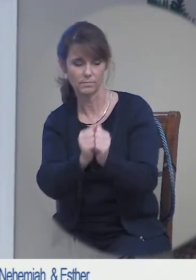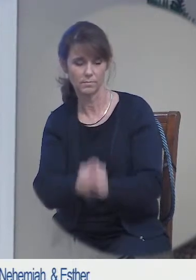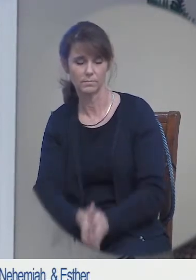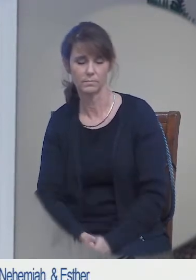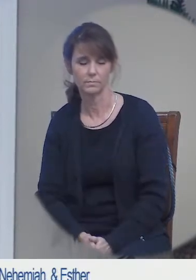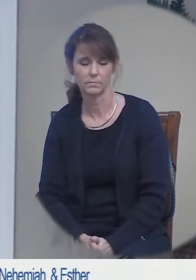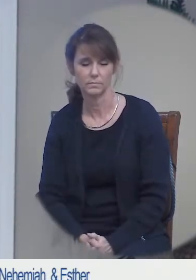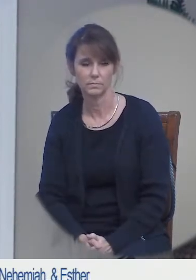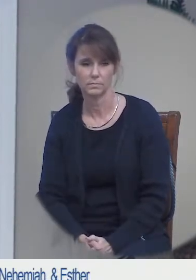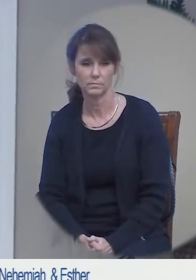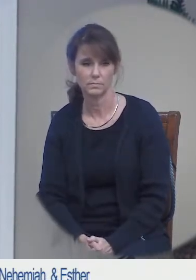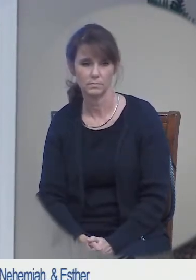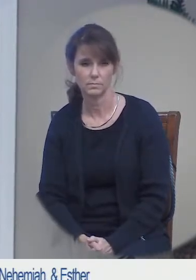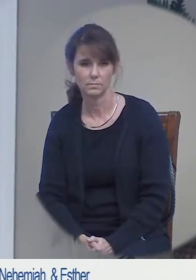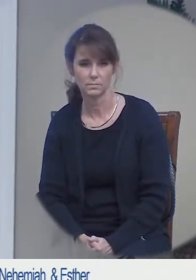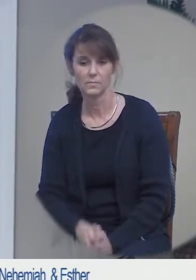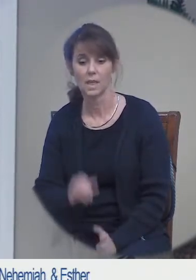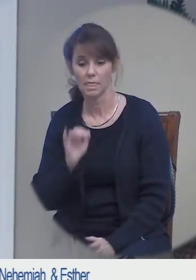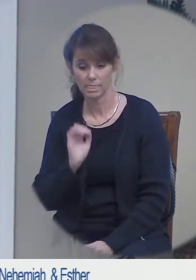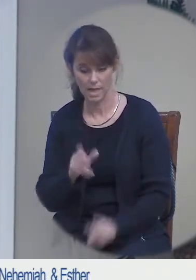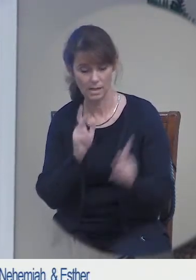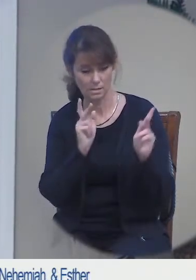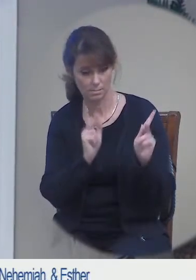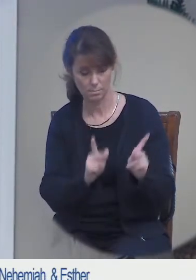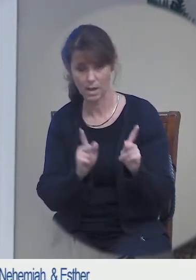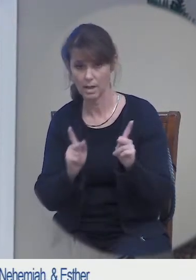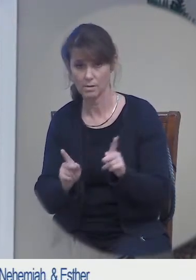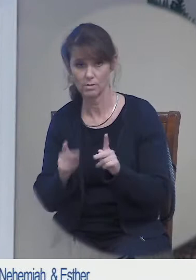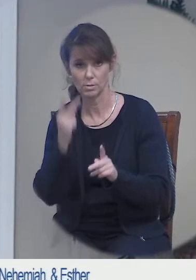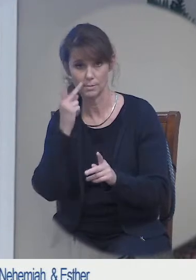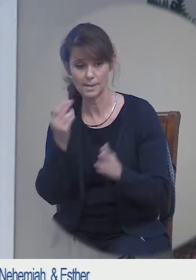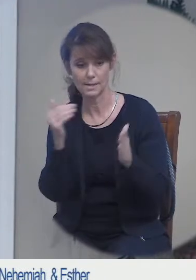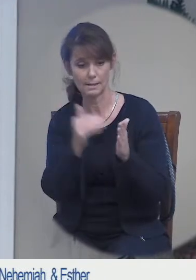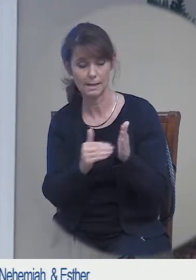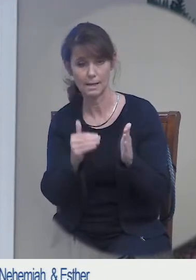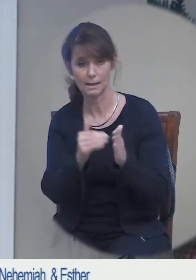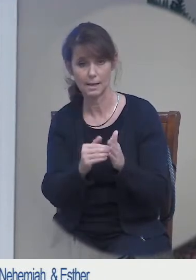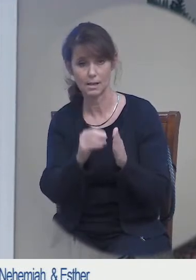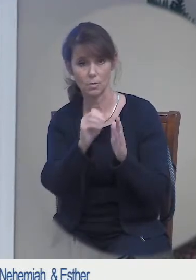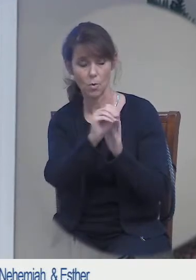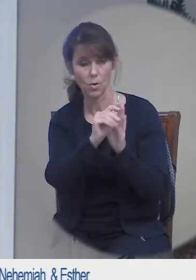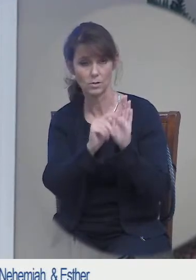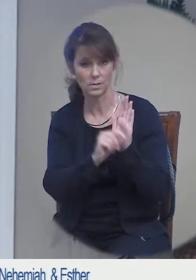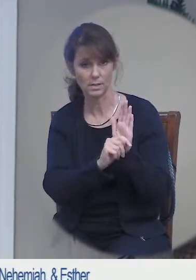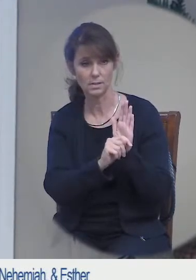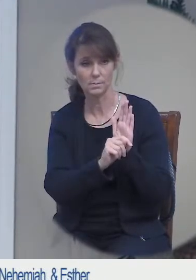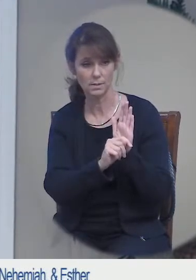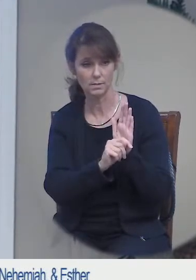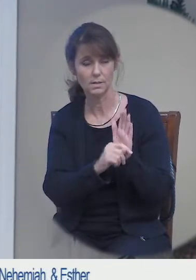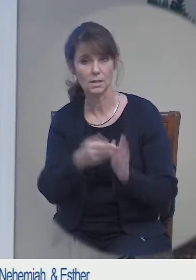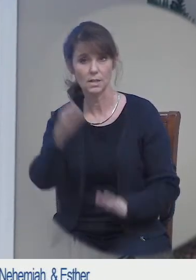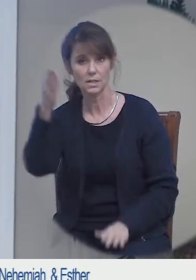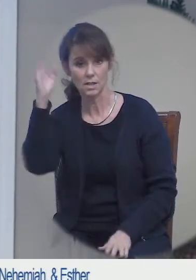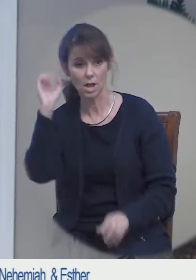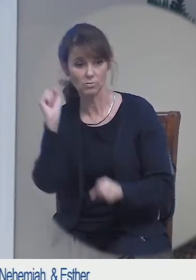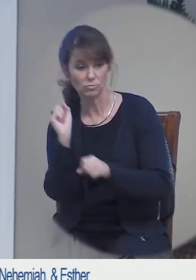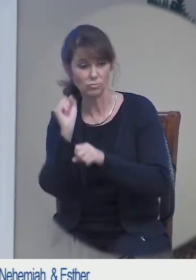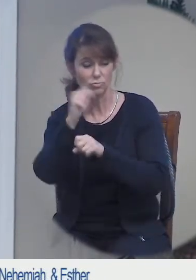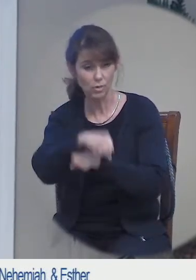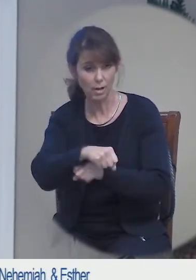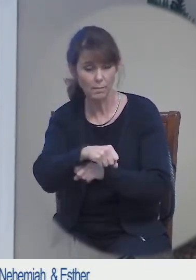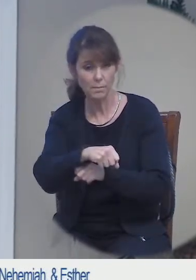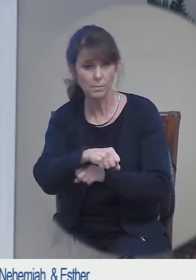you, that is a pattern too in the Old Testament. How God not only triumphs, but triumphs